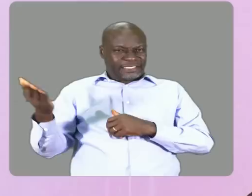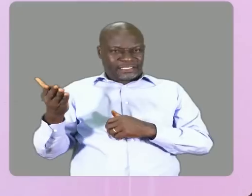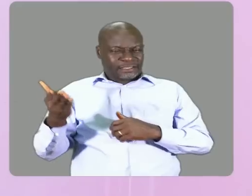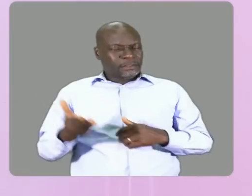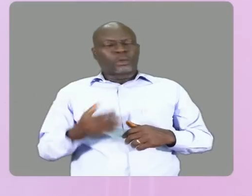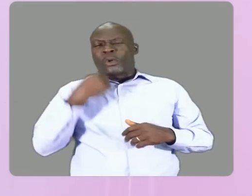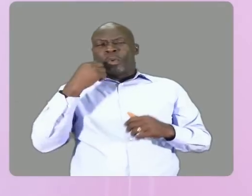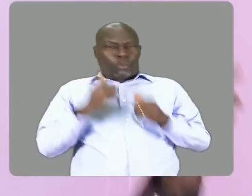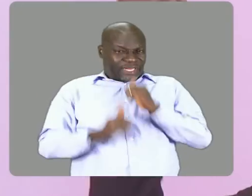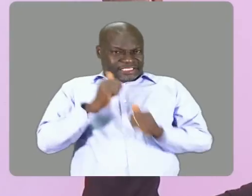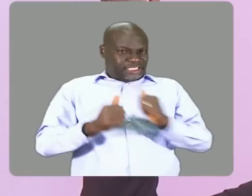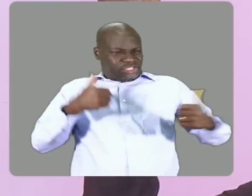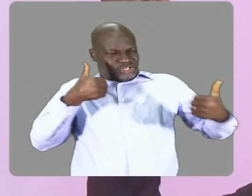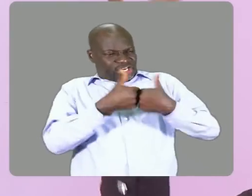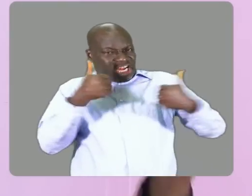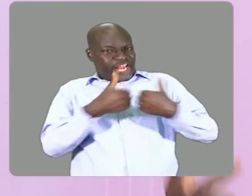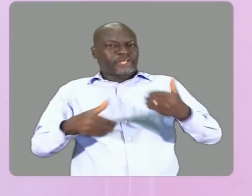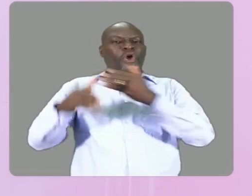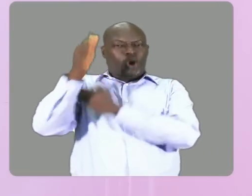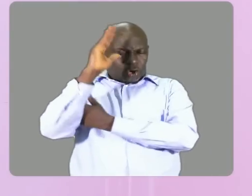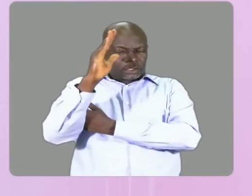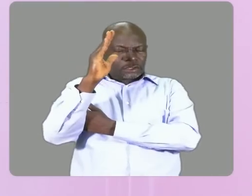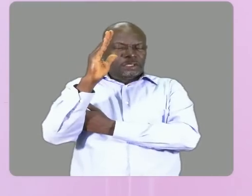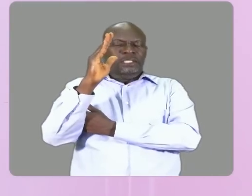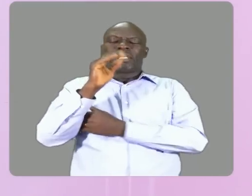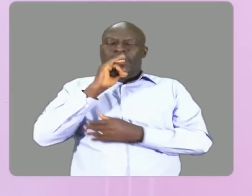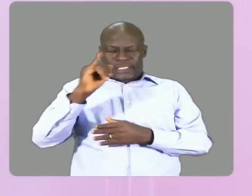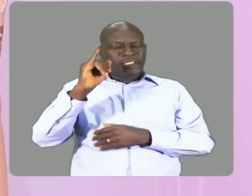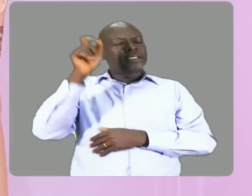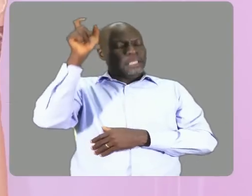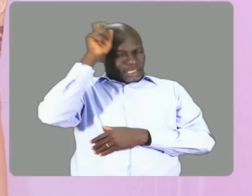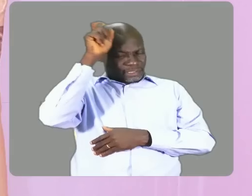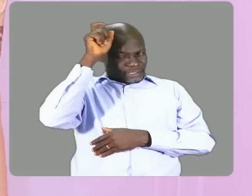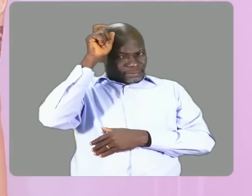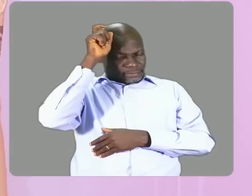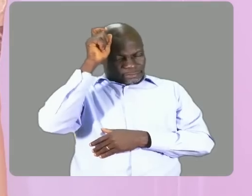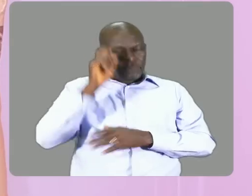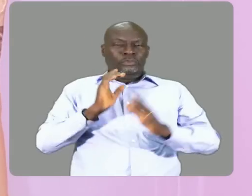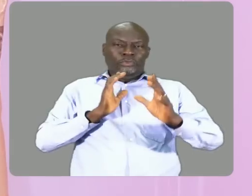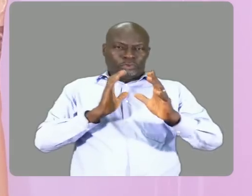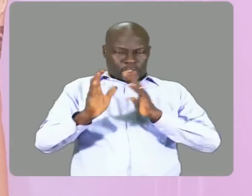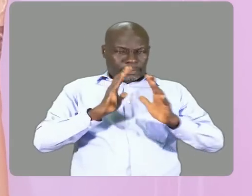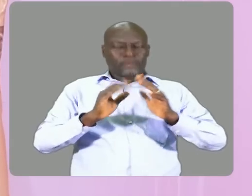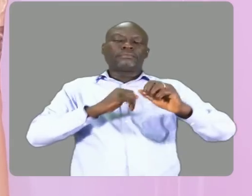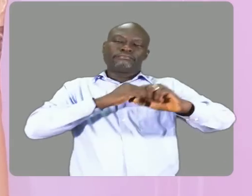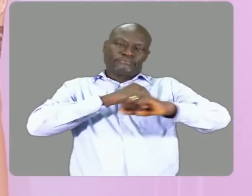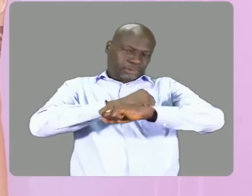your opposite to dear, and numb on yon coupon, I say, a deba. We are talking about